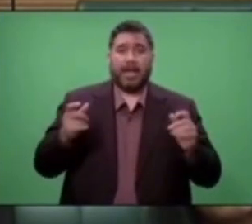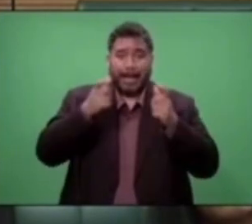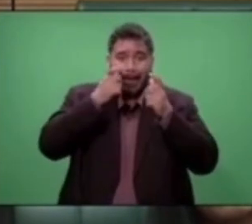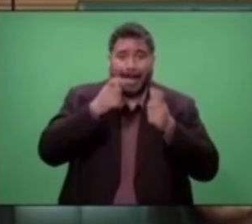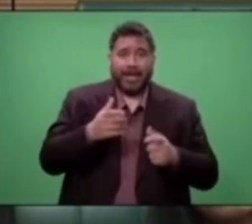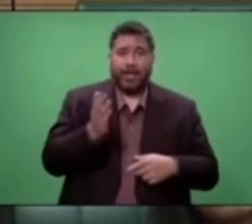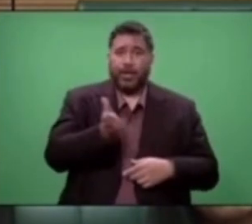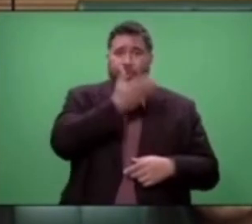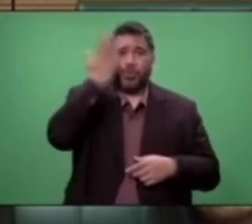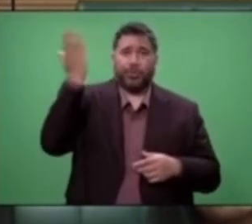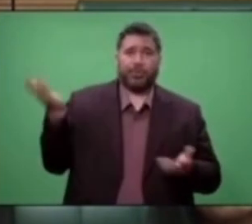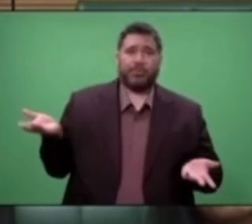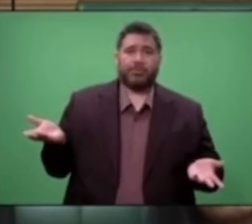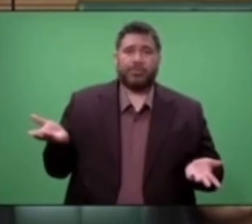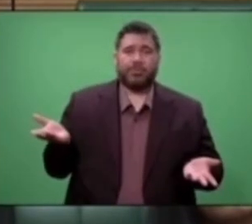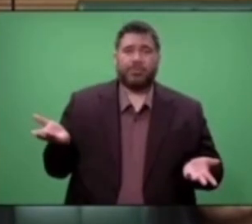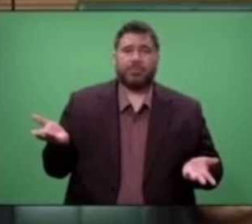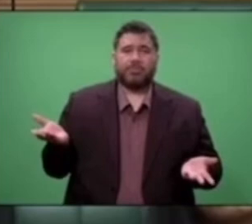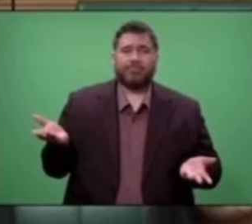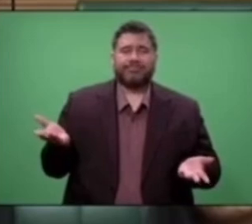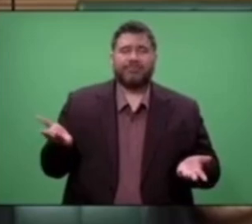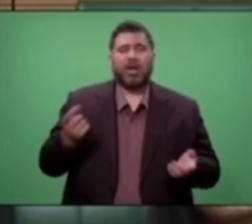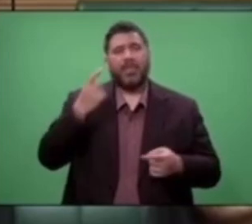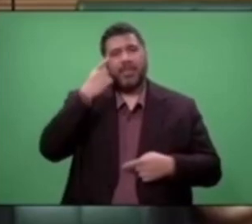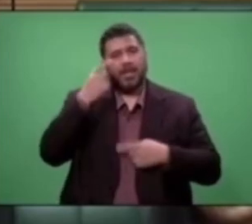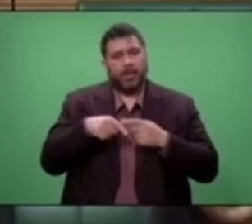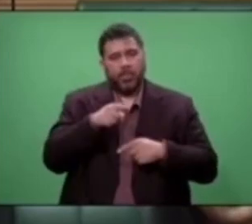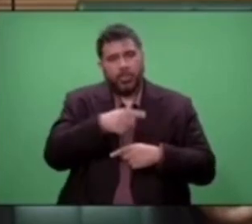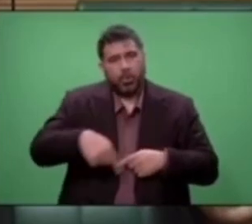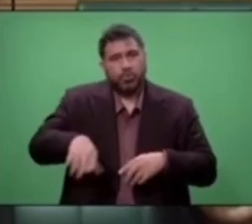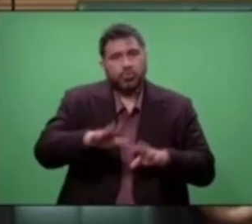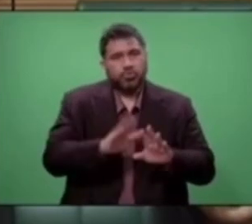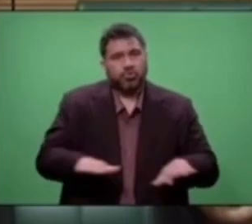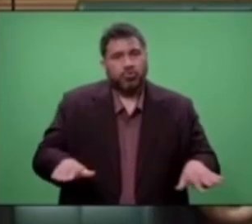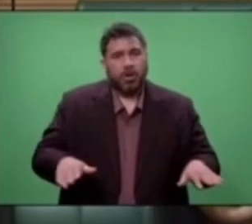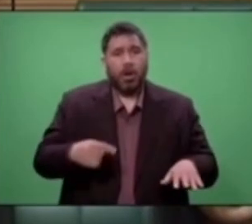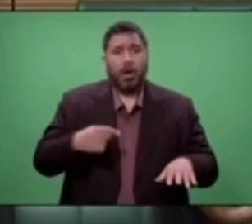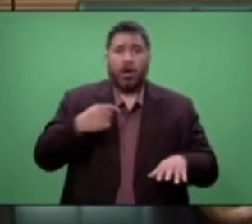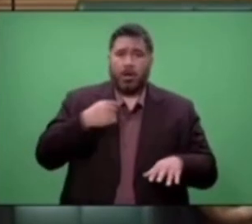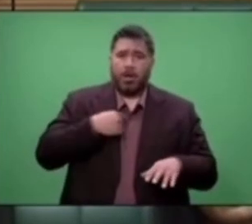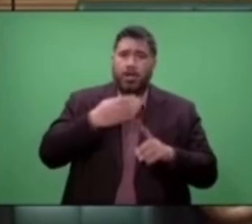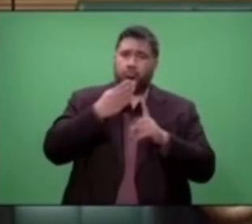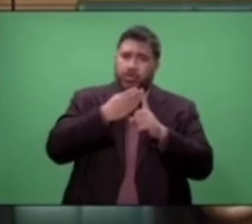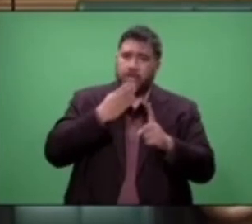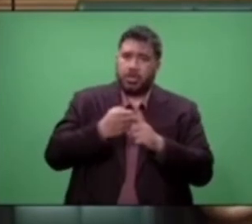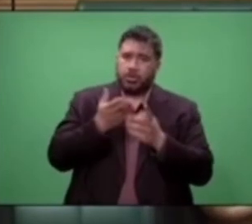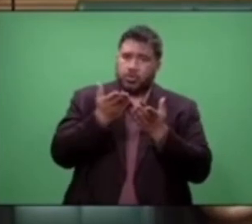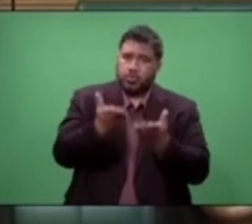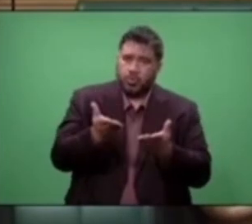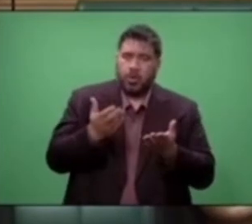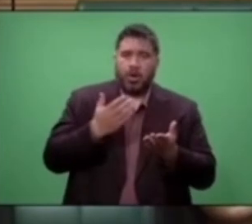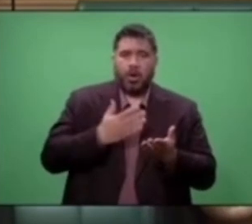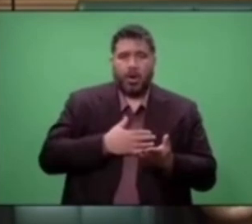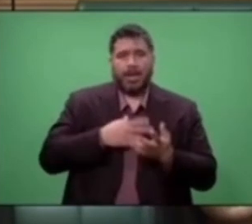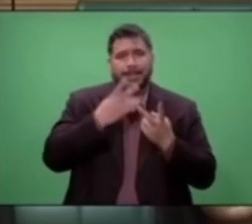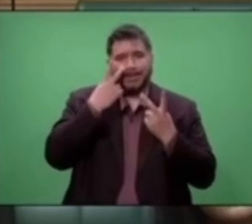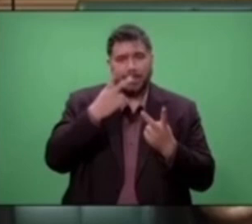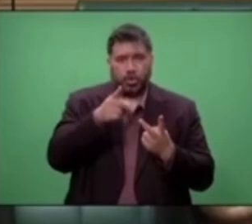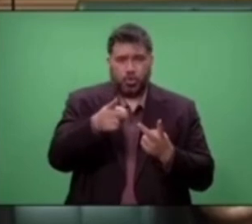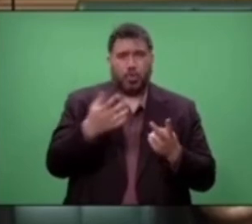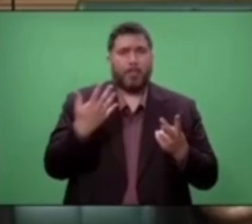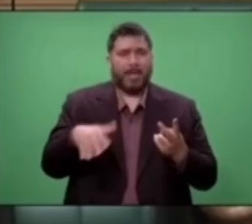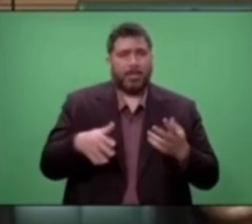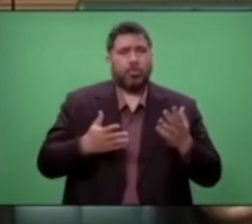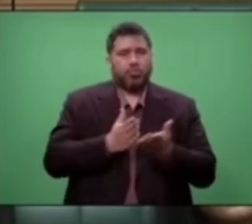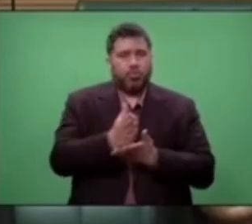To all of you beautifully made mokopuna, I see you, I see your pain, but I also see your